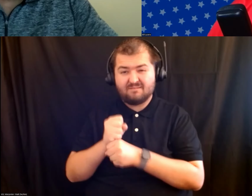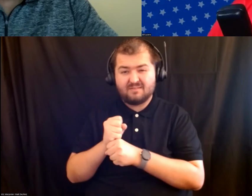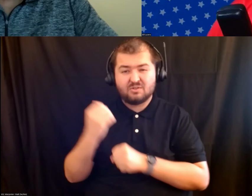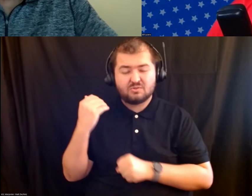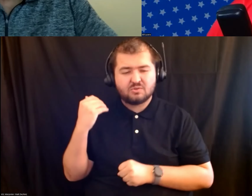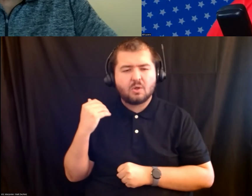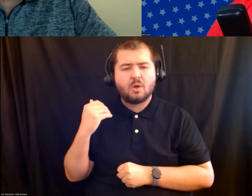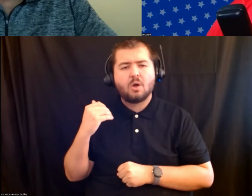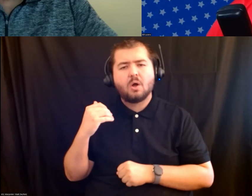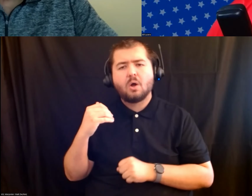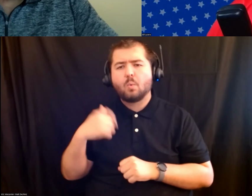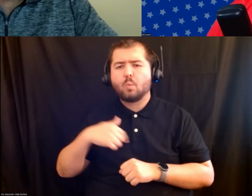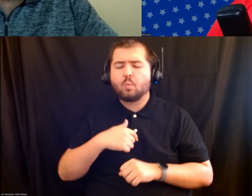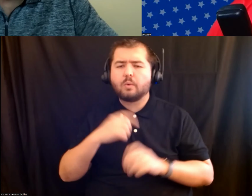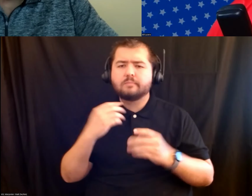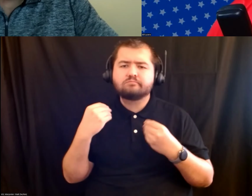Yeah. trainings,